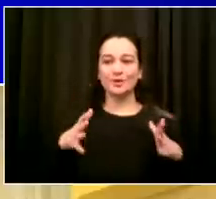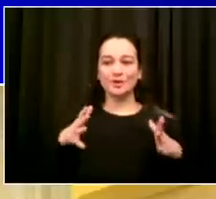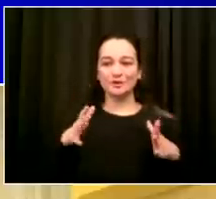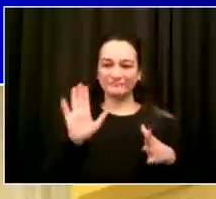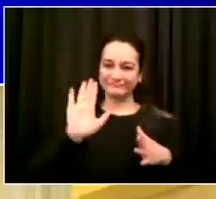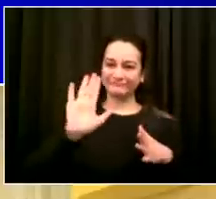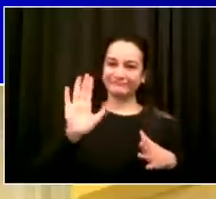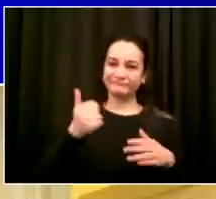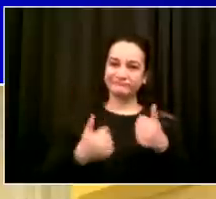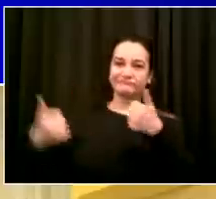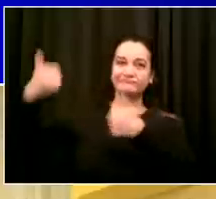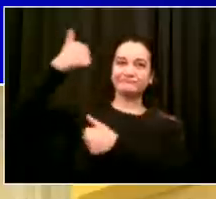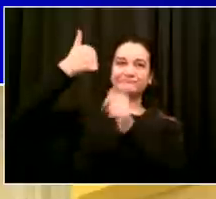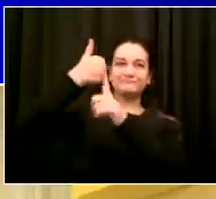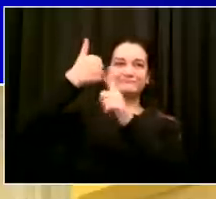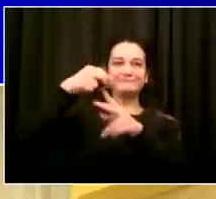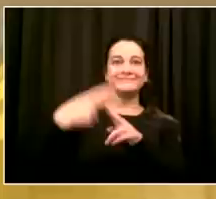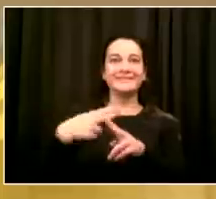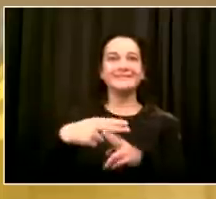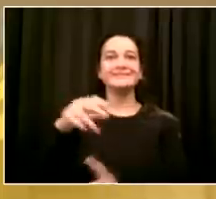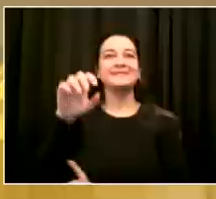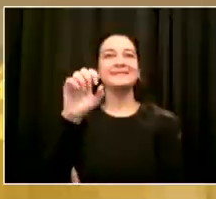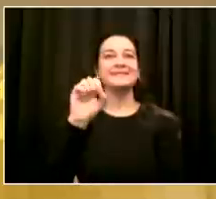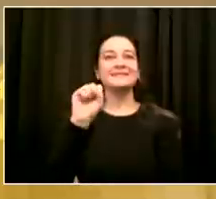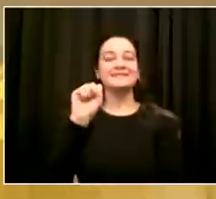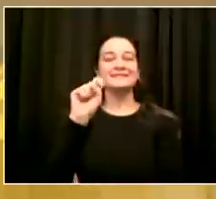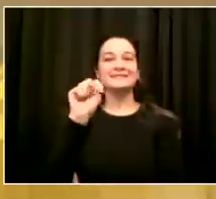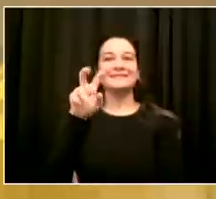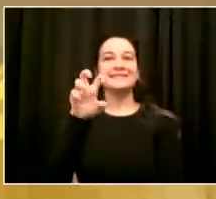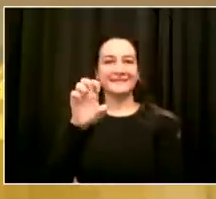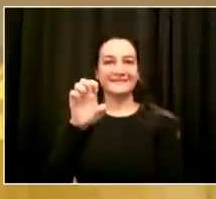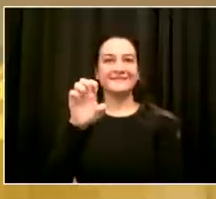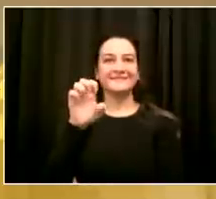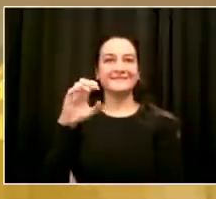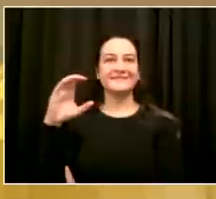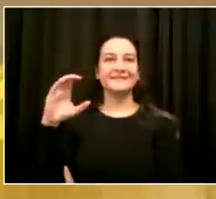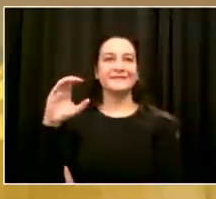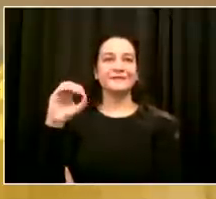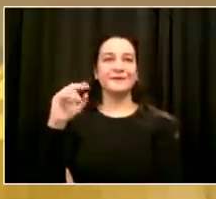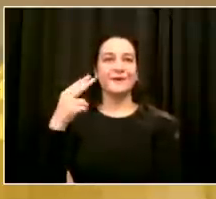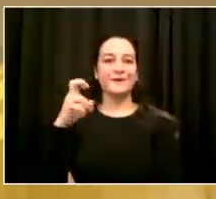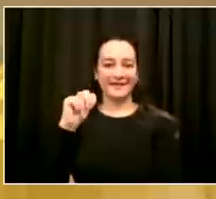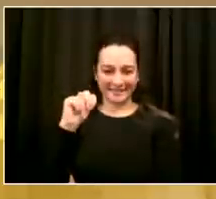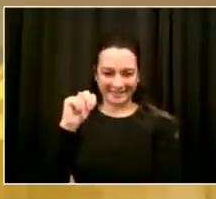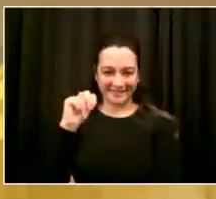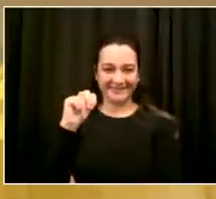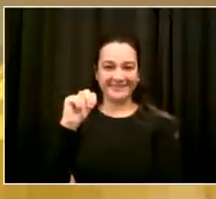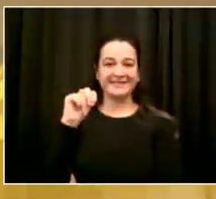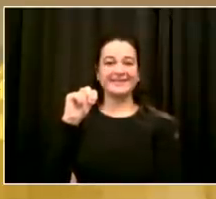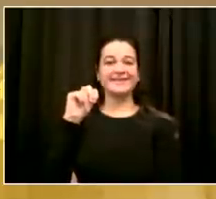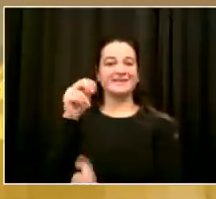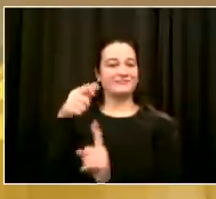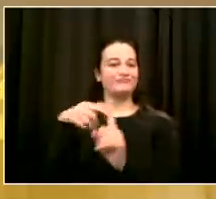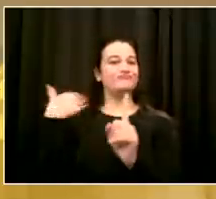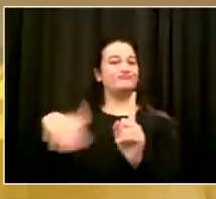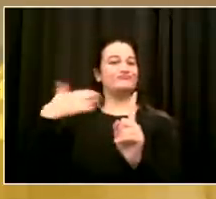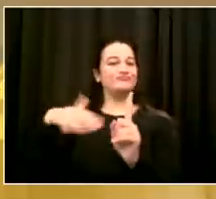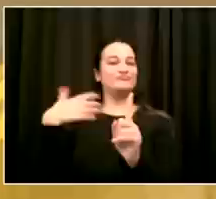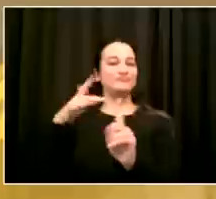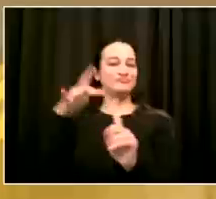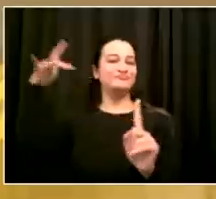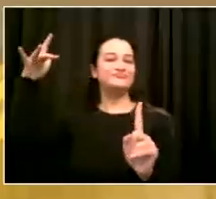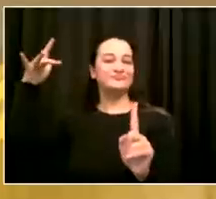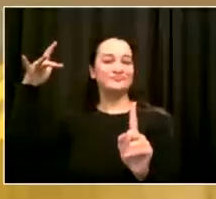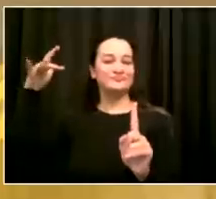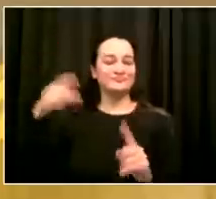about your initiative, I mean, we were just so excited to participate in this program.